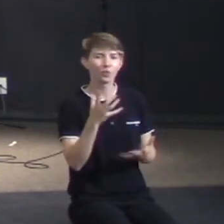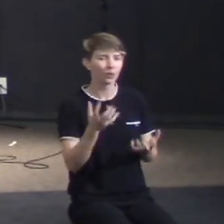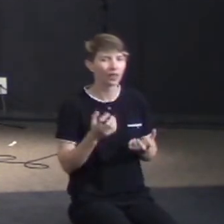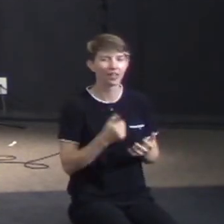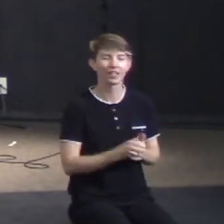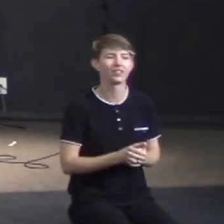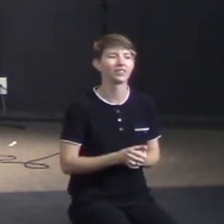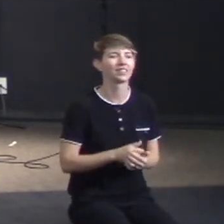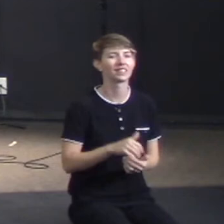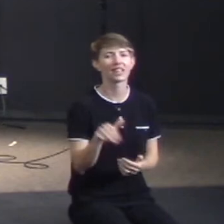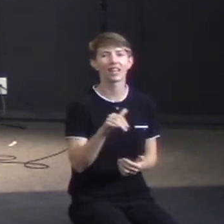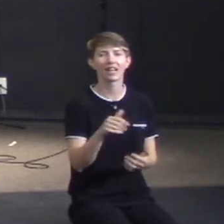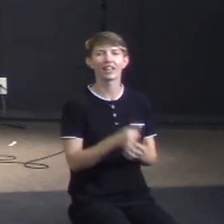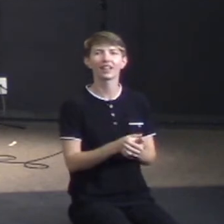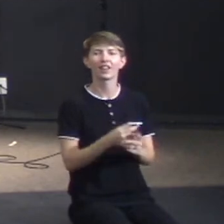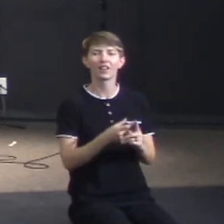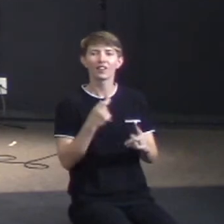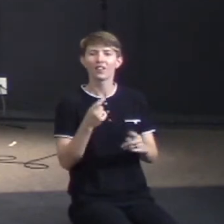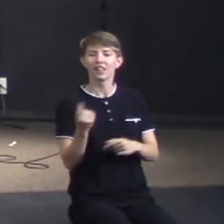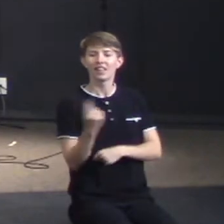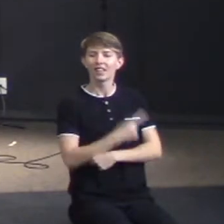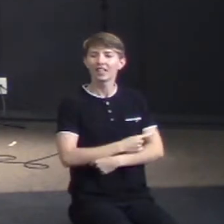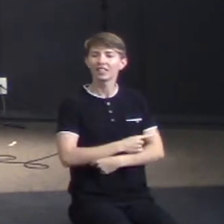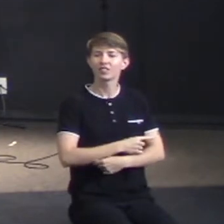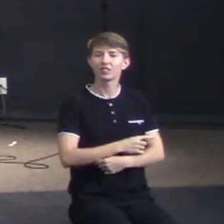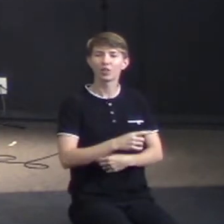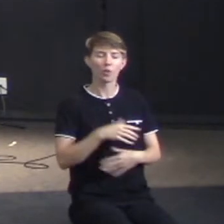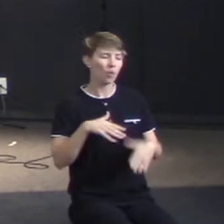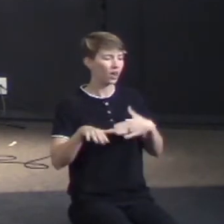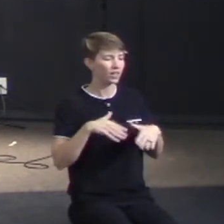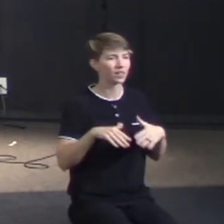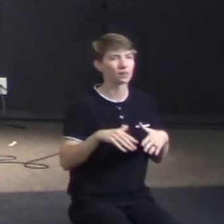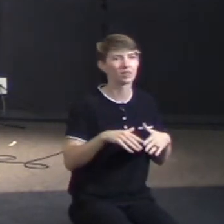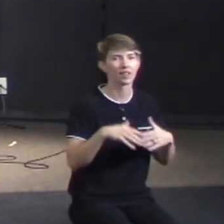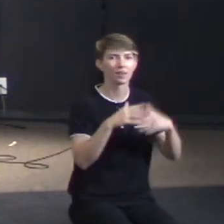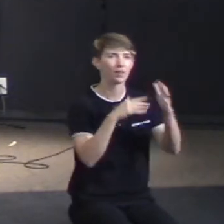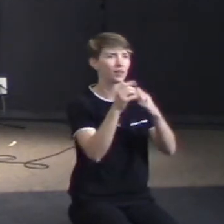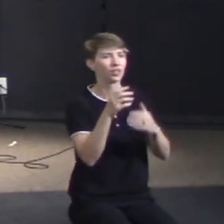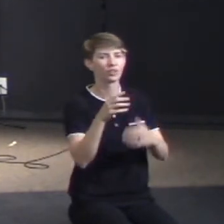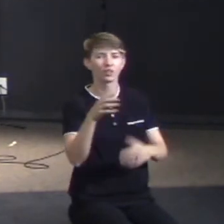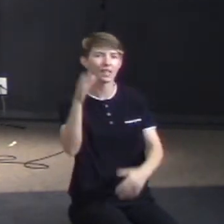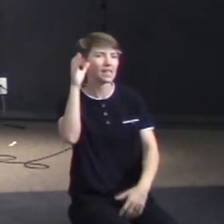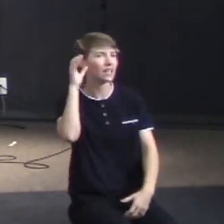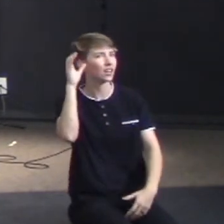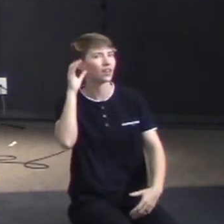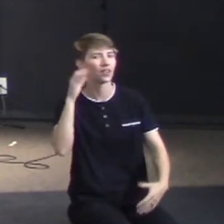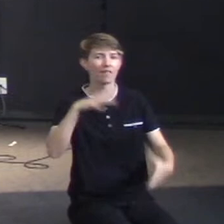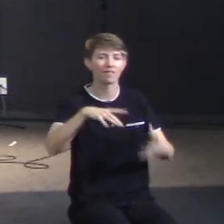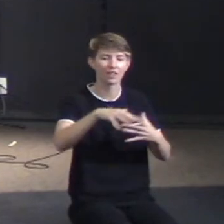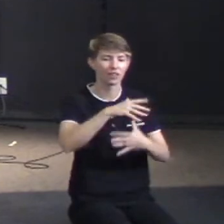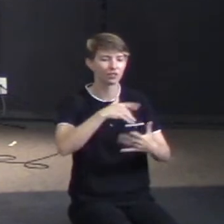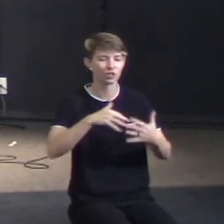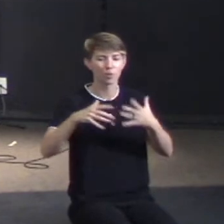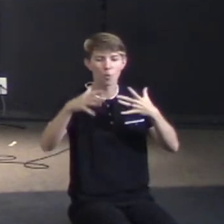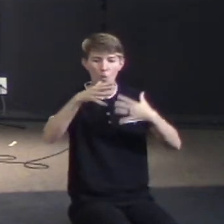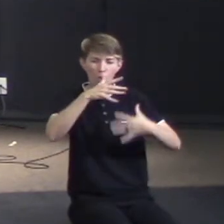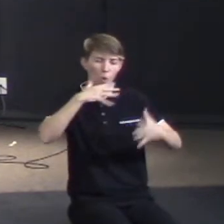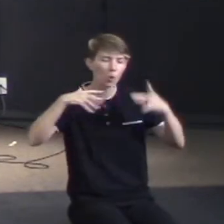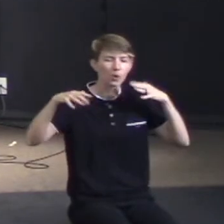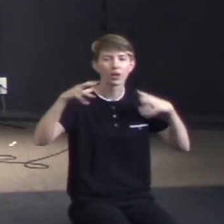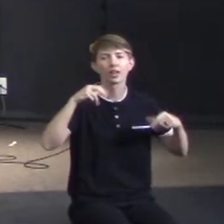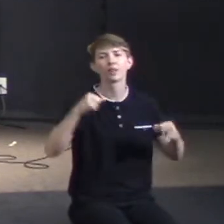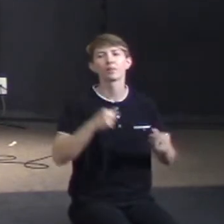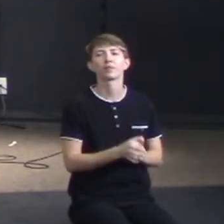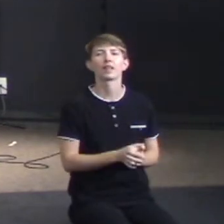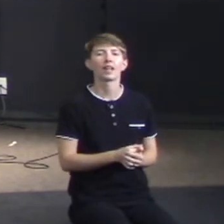days of old where you were walking up to the building and you could hear the fellowship roaring in the hallway. And in fact, even when